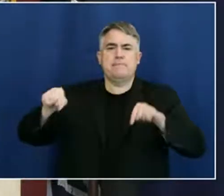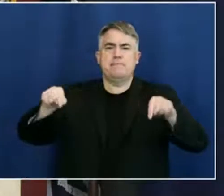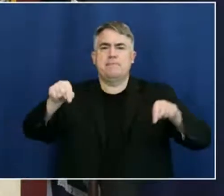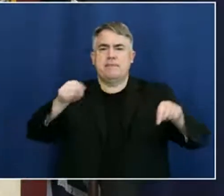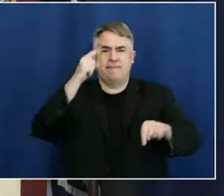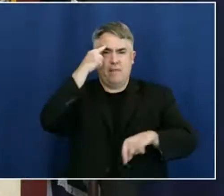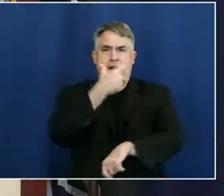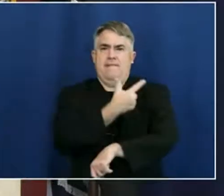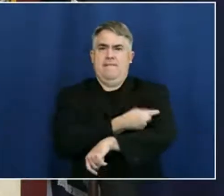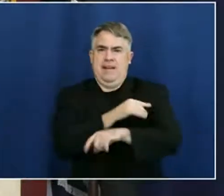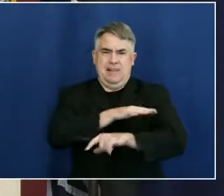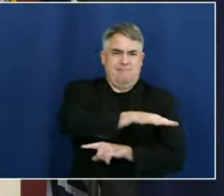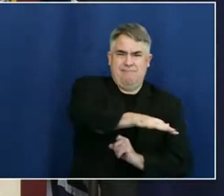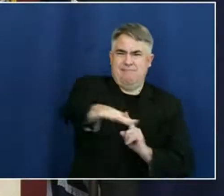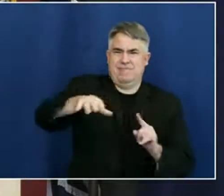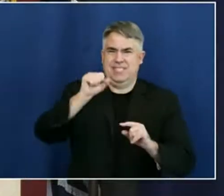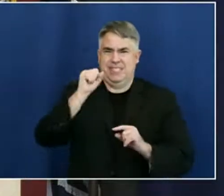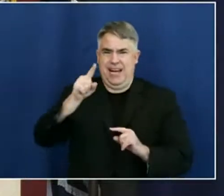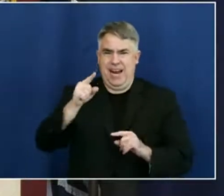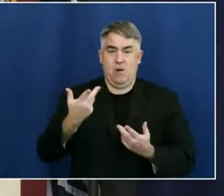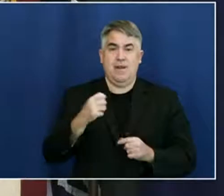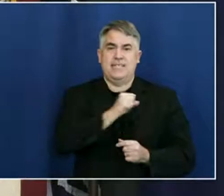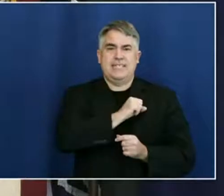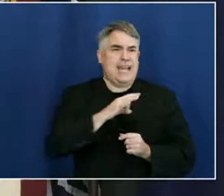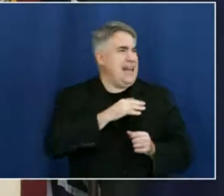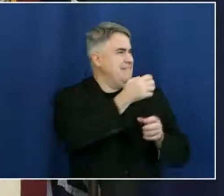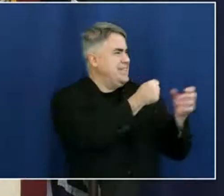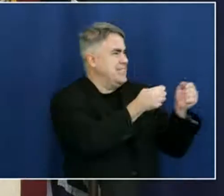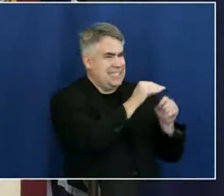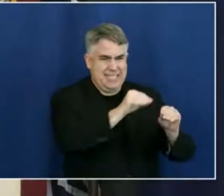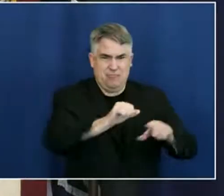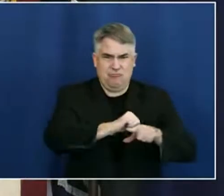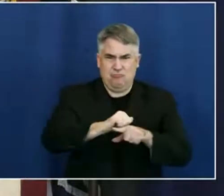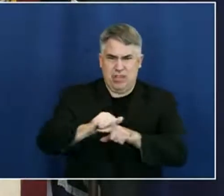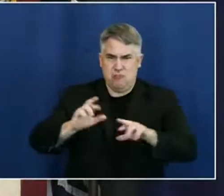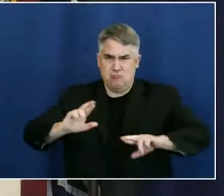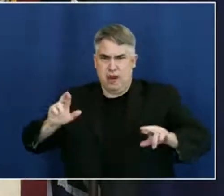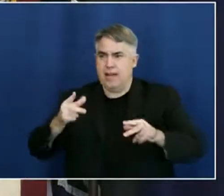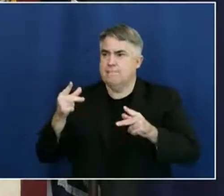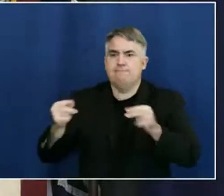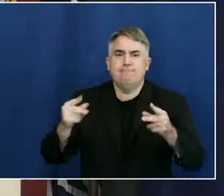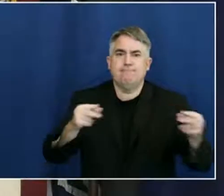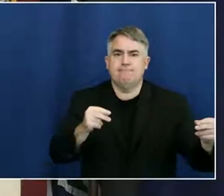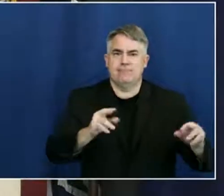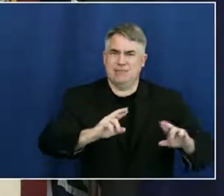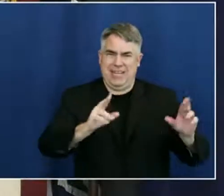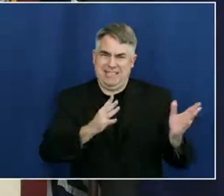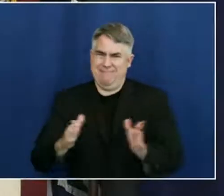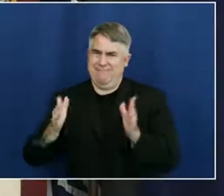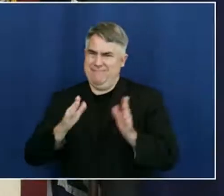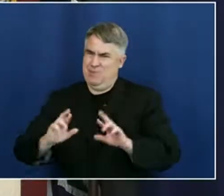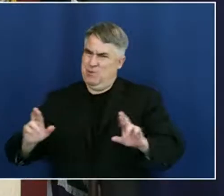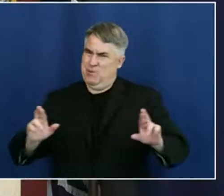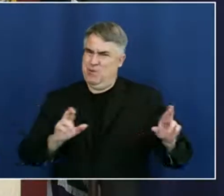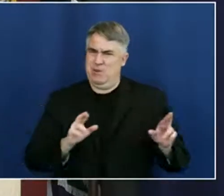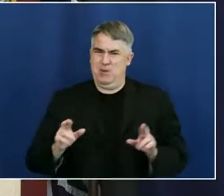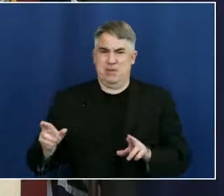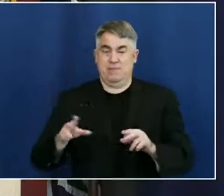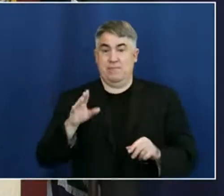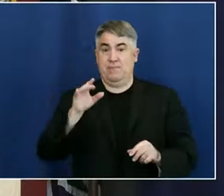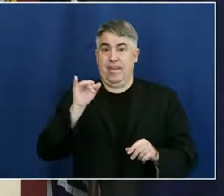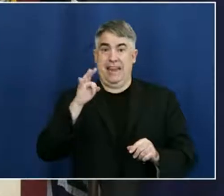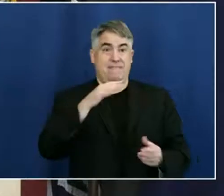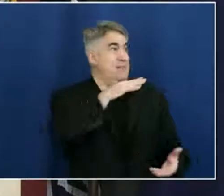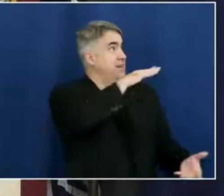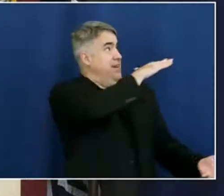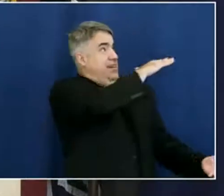the scheduling component, getting all the protocols in place. And given the possibility that the supply could significantly increase